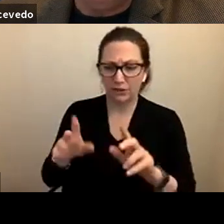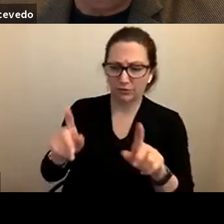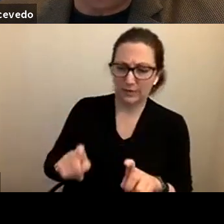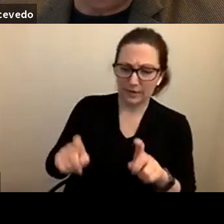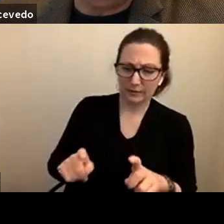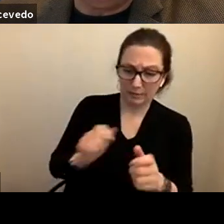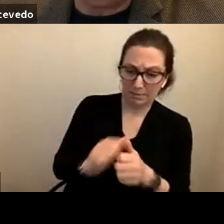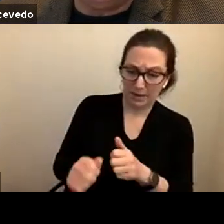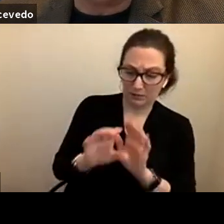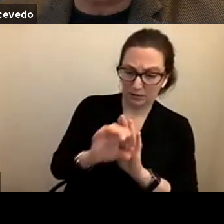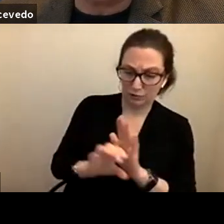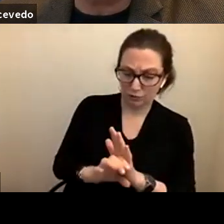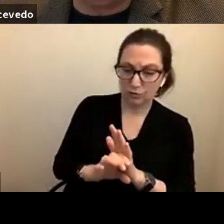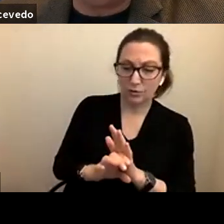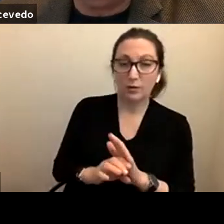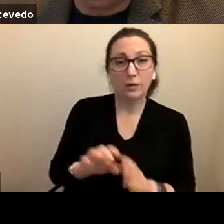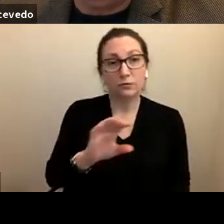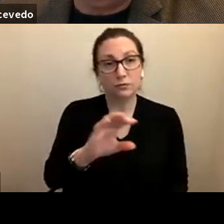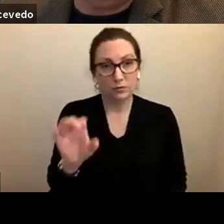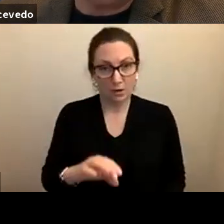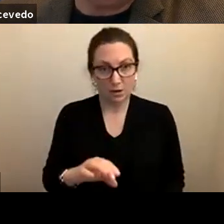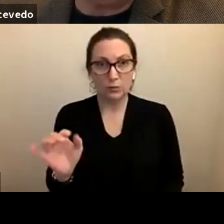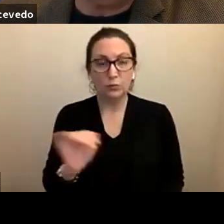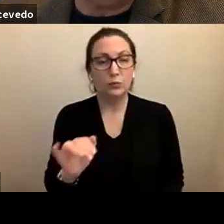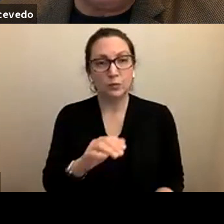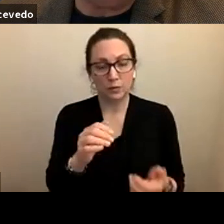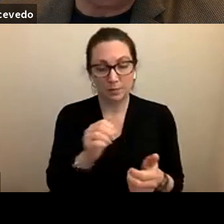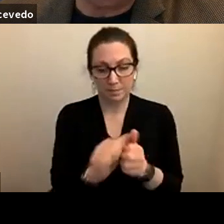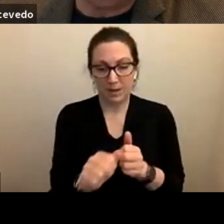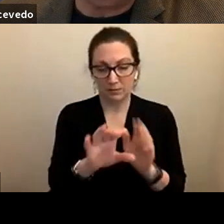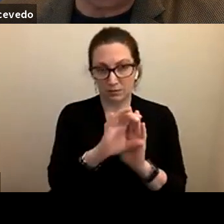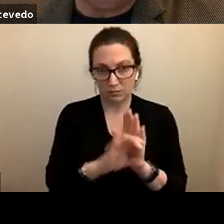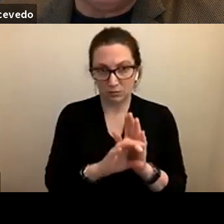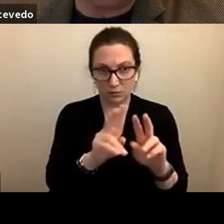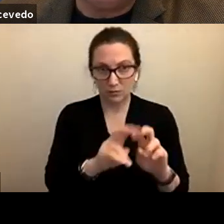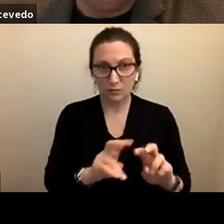constitutionally, and Chicago as well, just to be able to